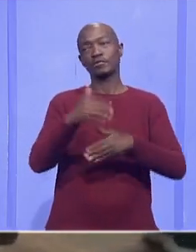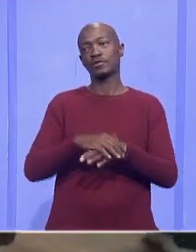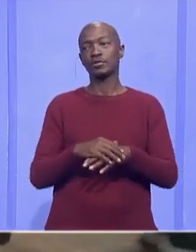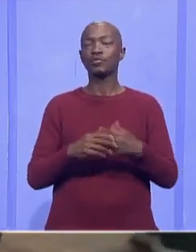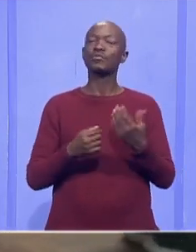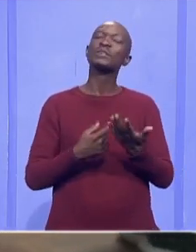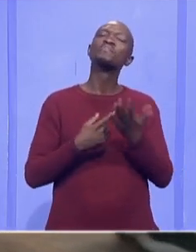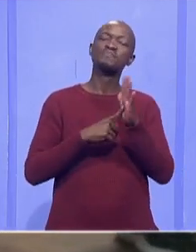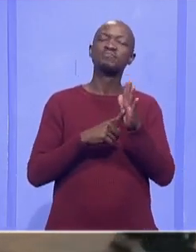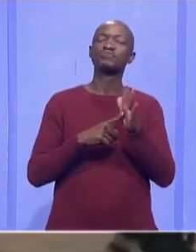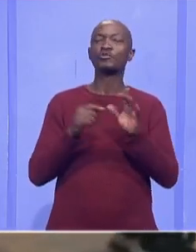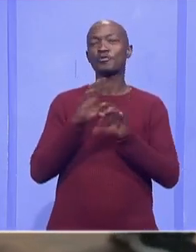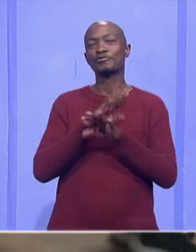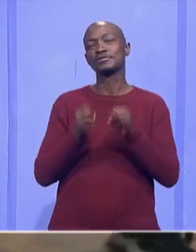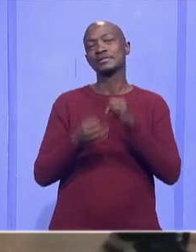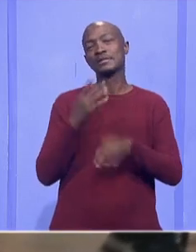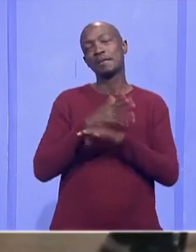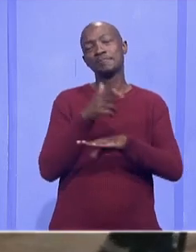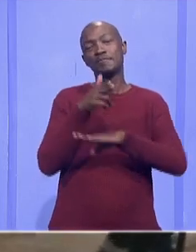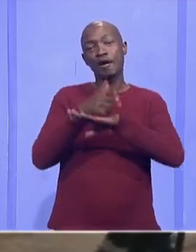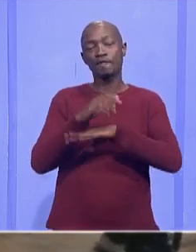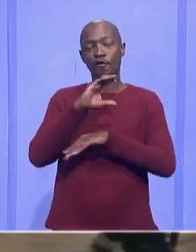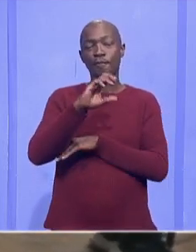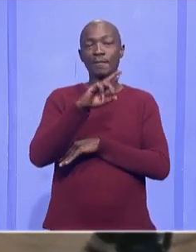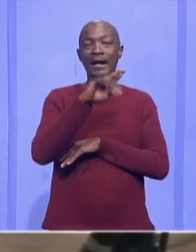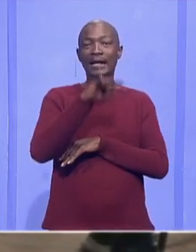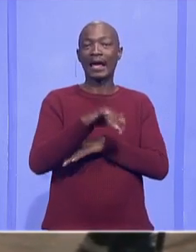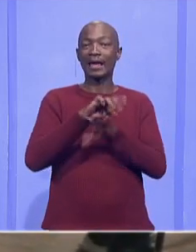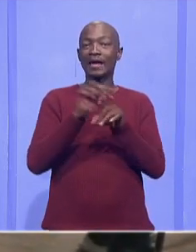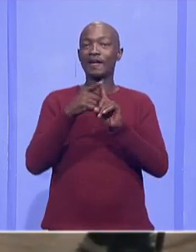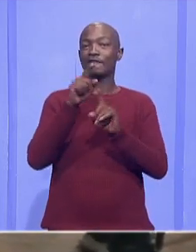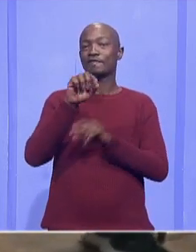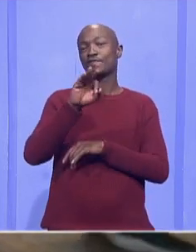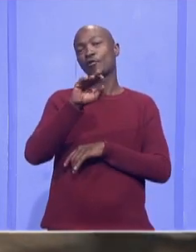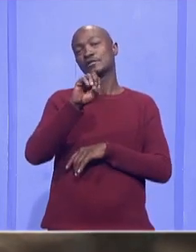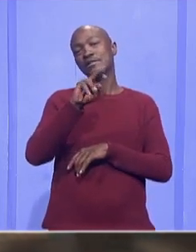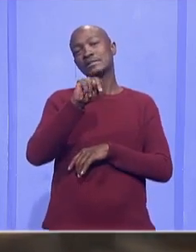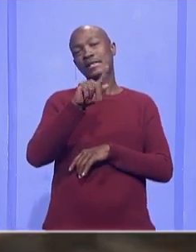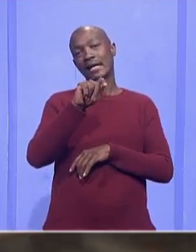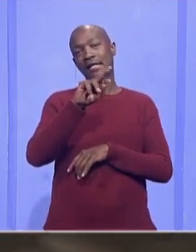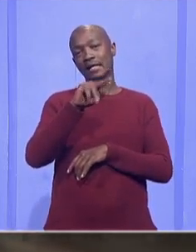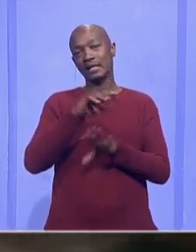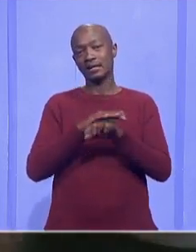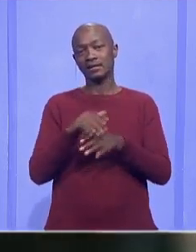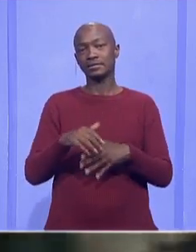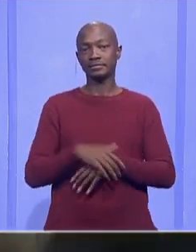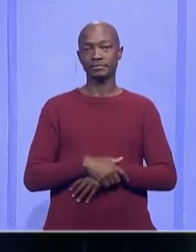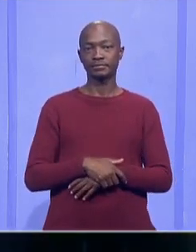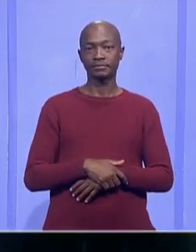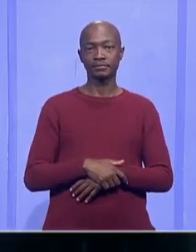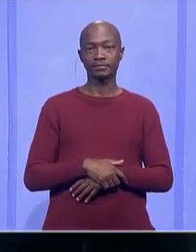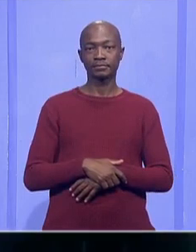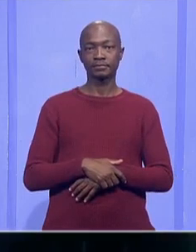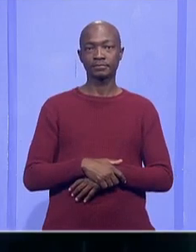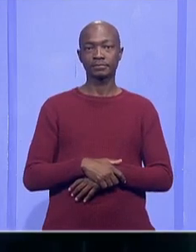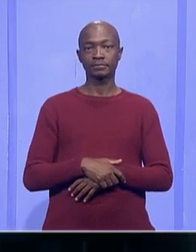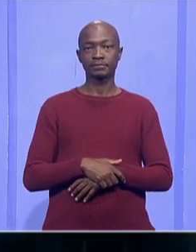color. Live visuals there from Kraaifontein with Gayton McKenzie casting his ballot. All right, so that's